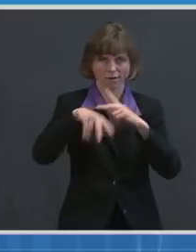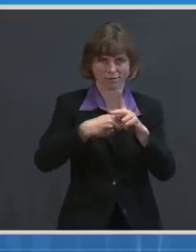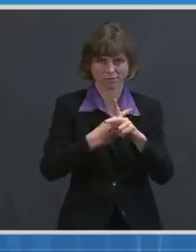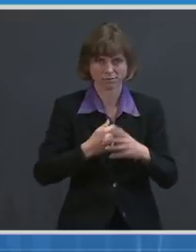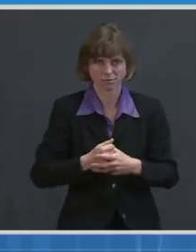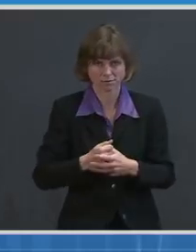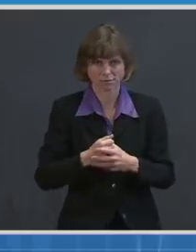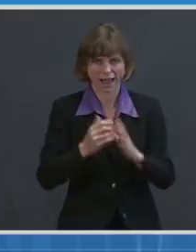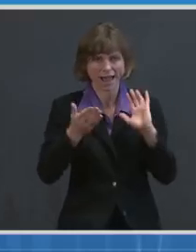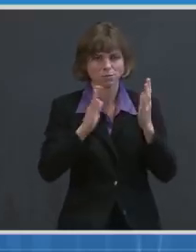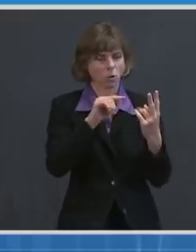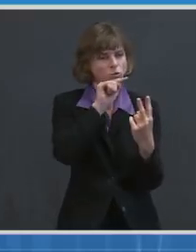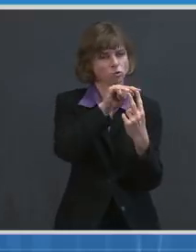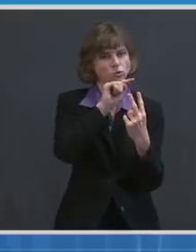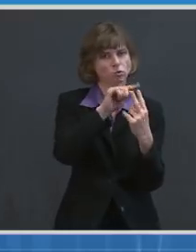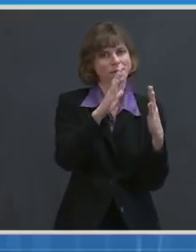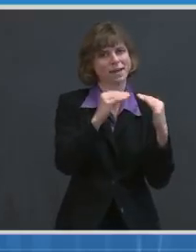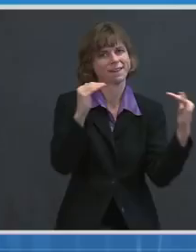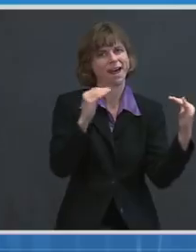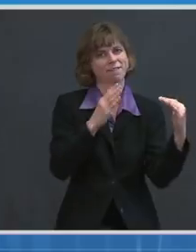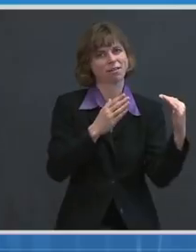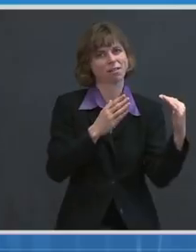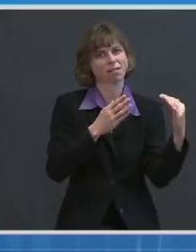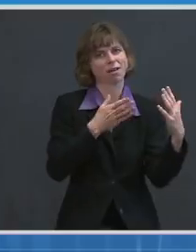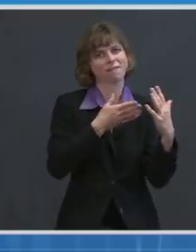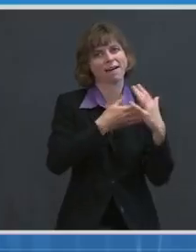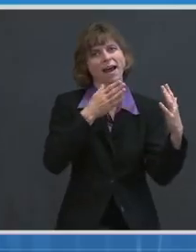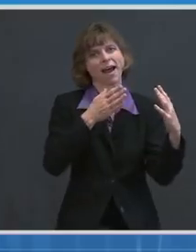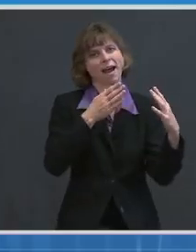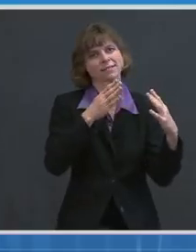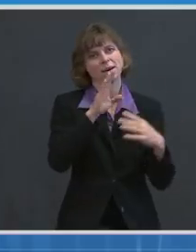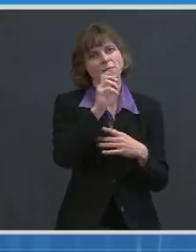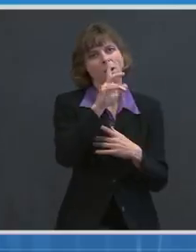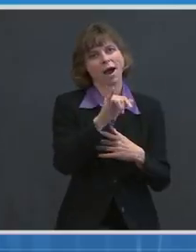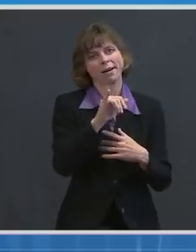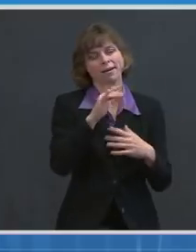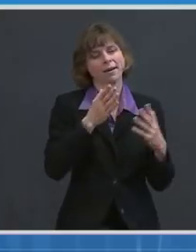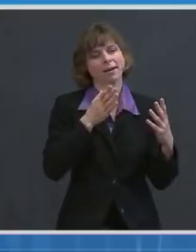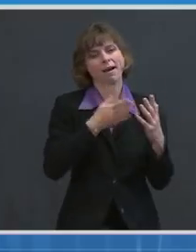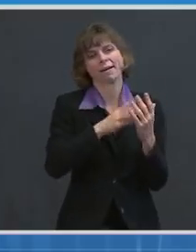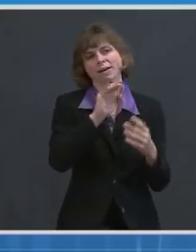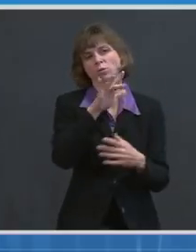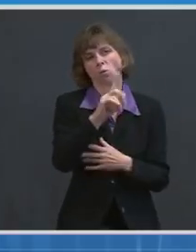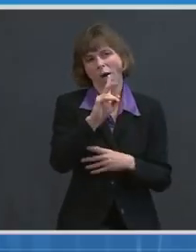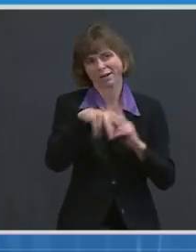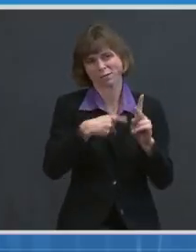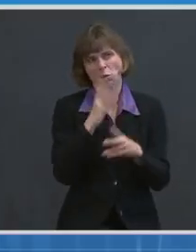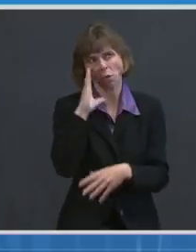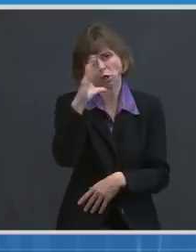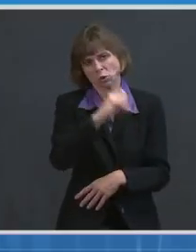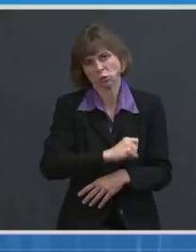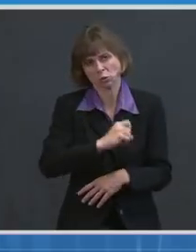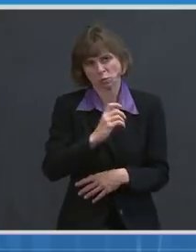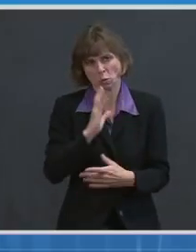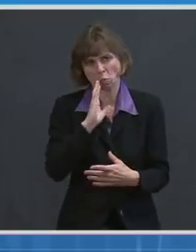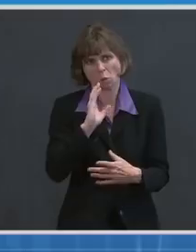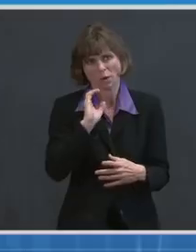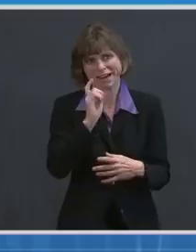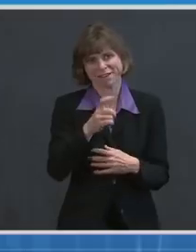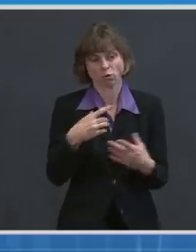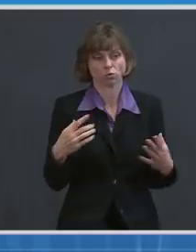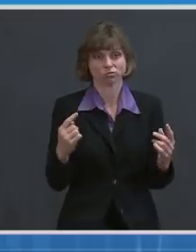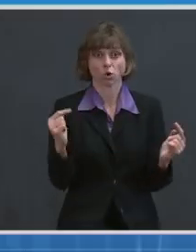opposed to the level of antibody against wild type, which you will assume will give you some cross